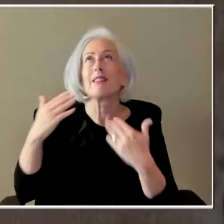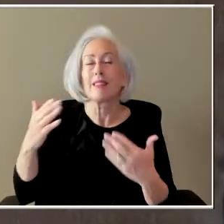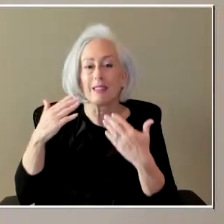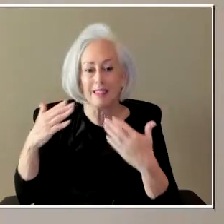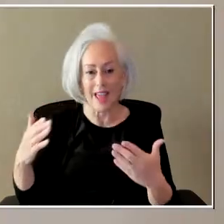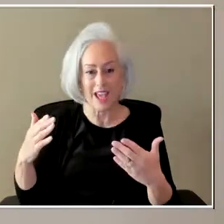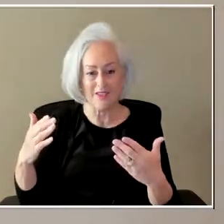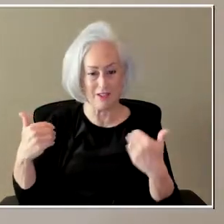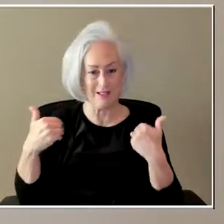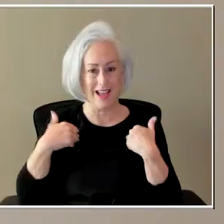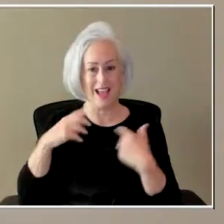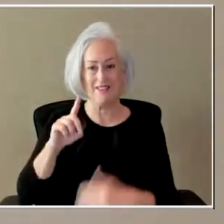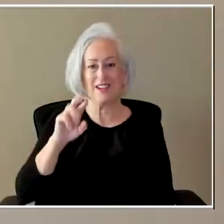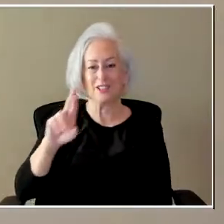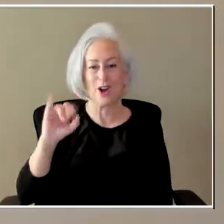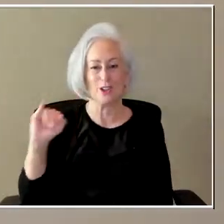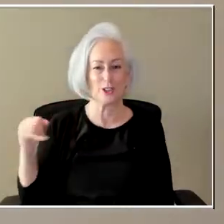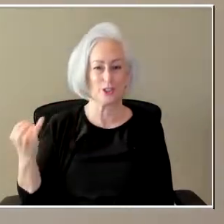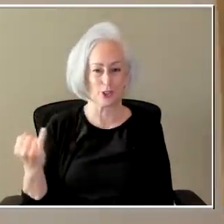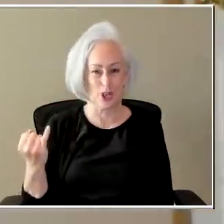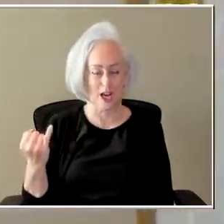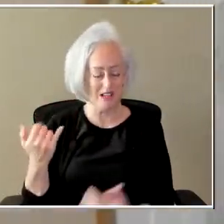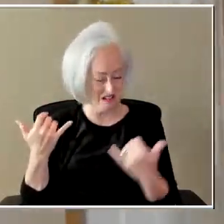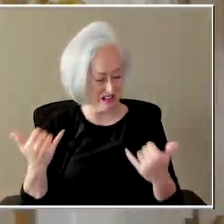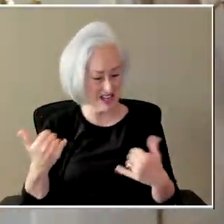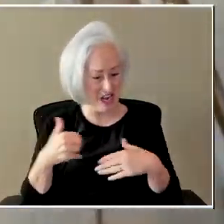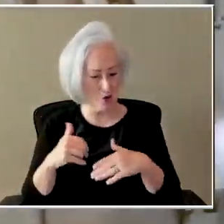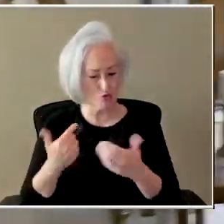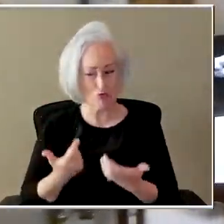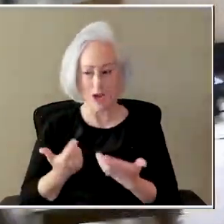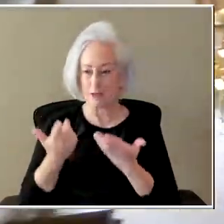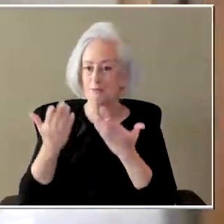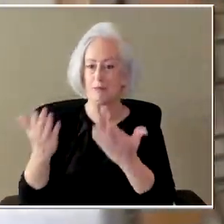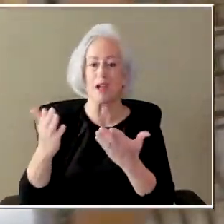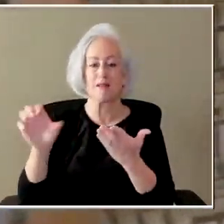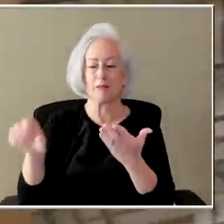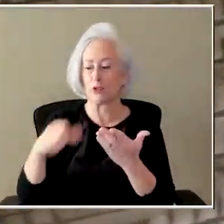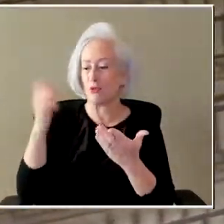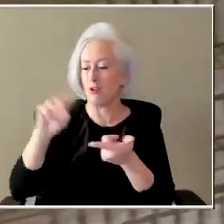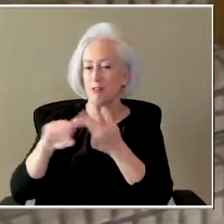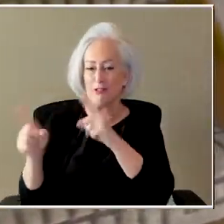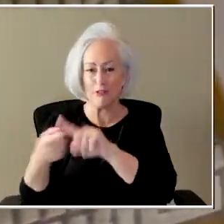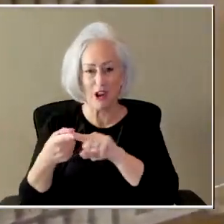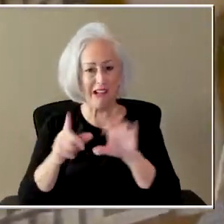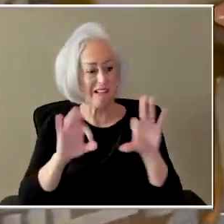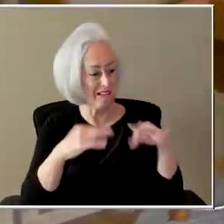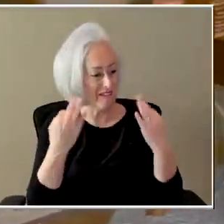recommended him to our family members and our friends.